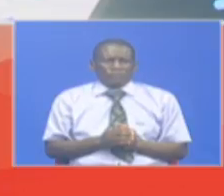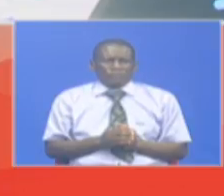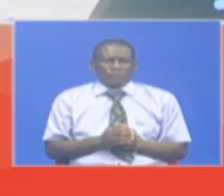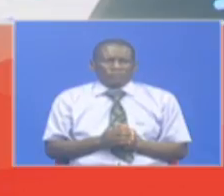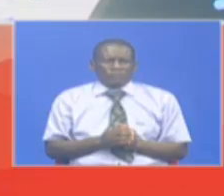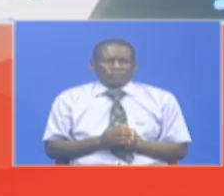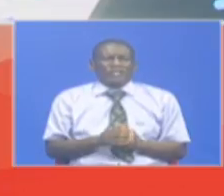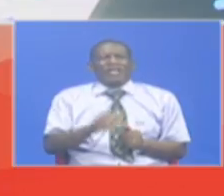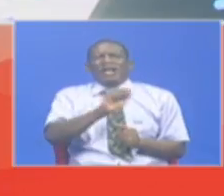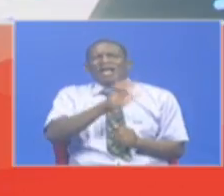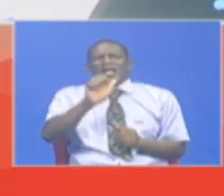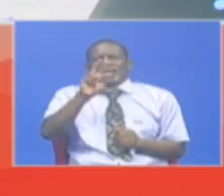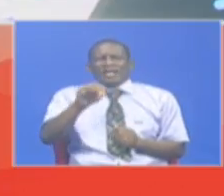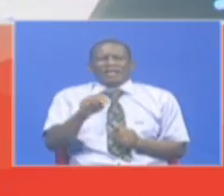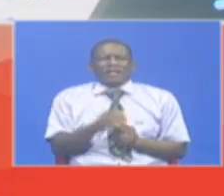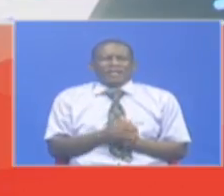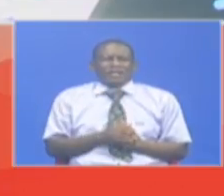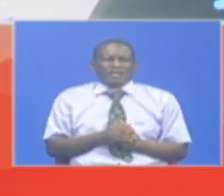Alan.